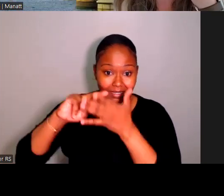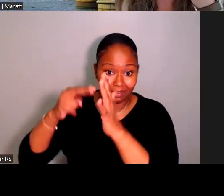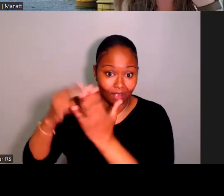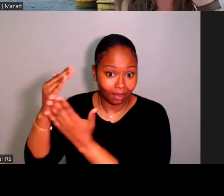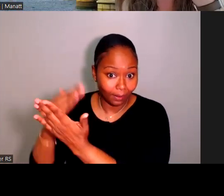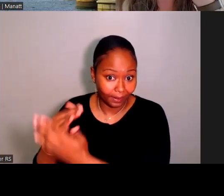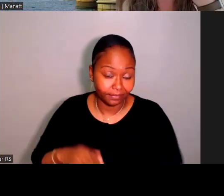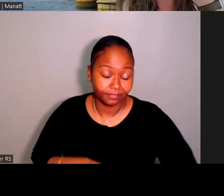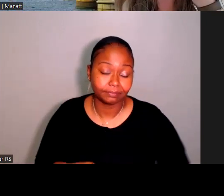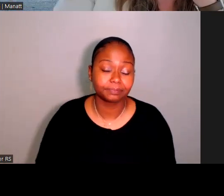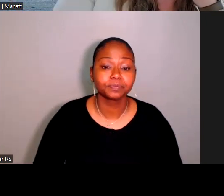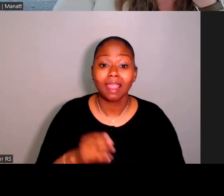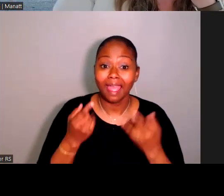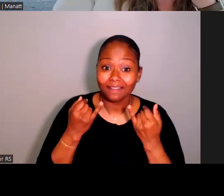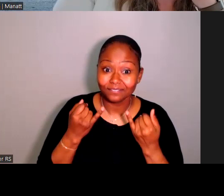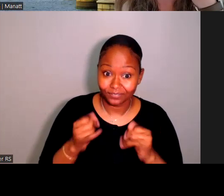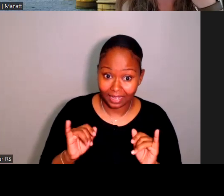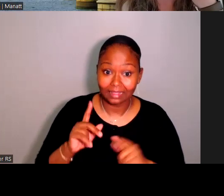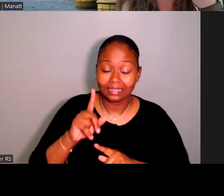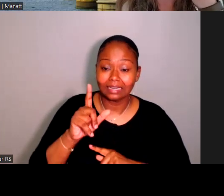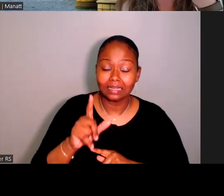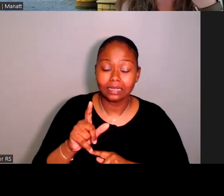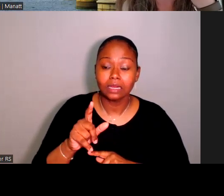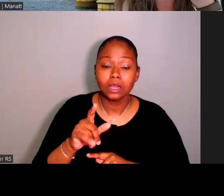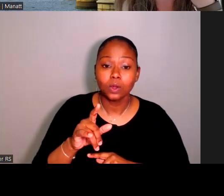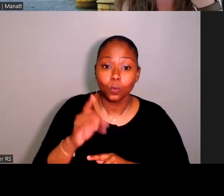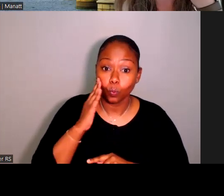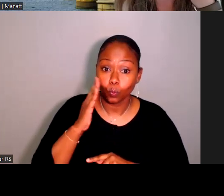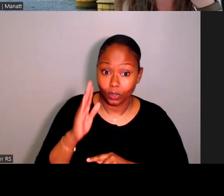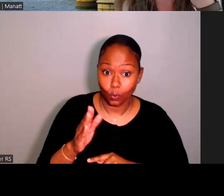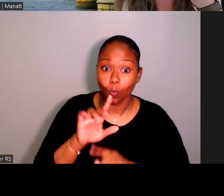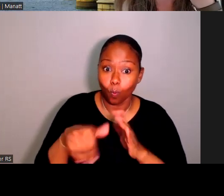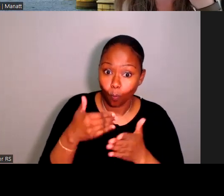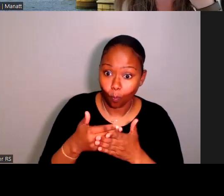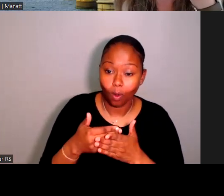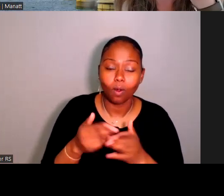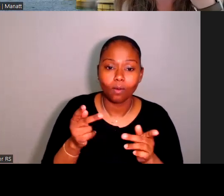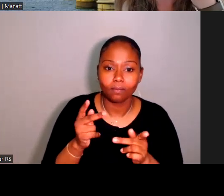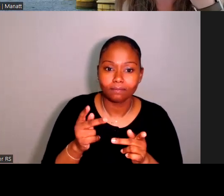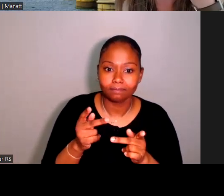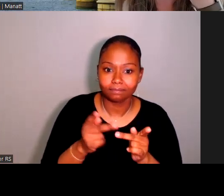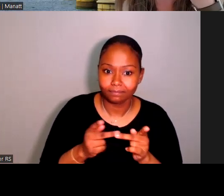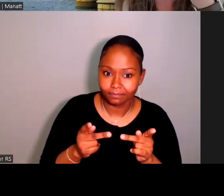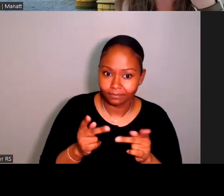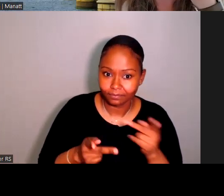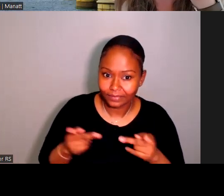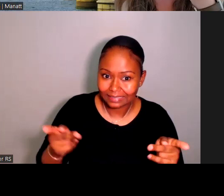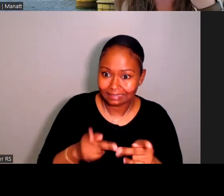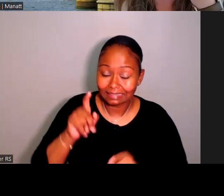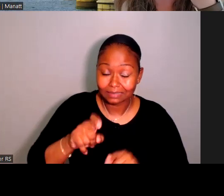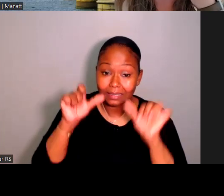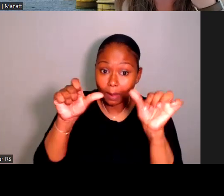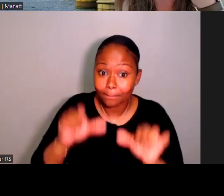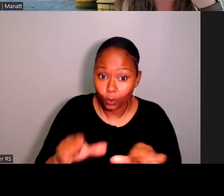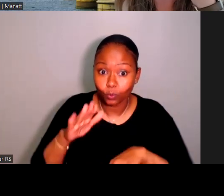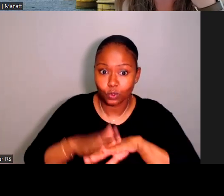Finally, we note that all facilities must post their visitation policies on their website in a manner that is accessible for